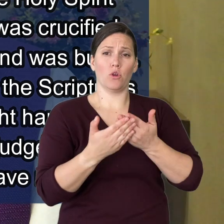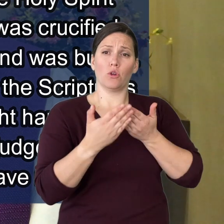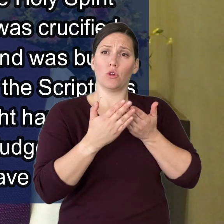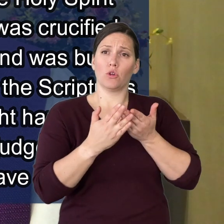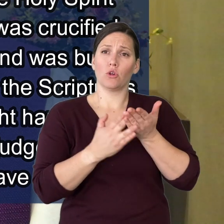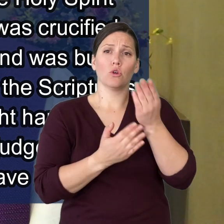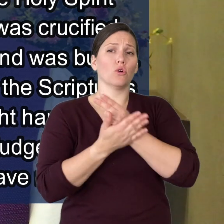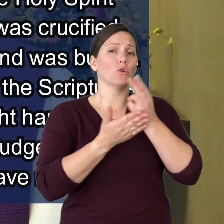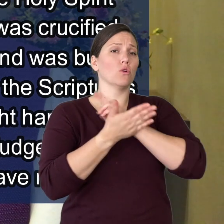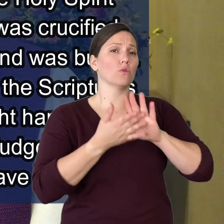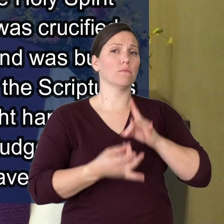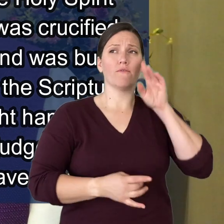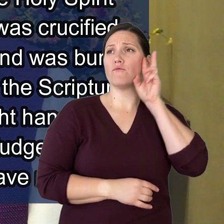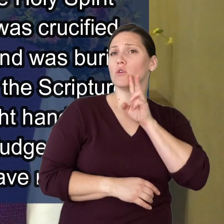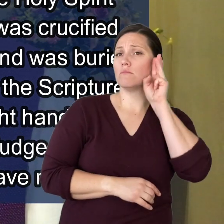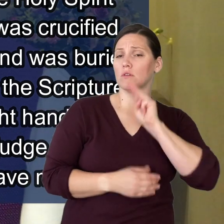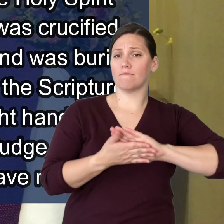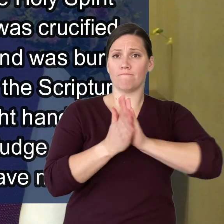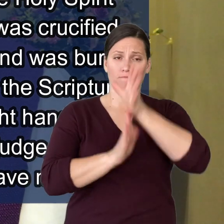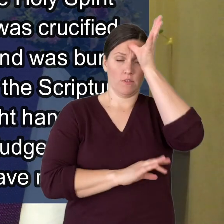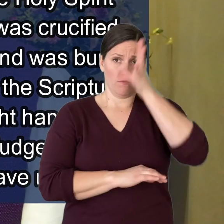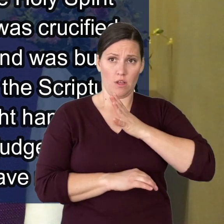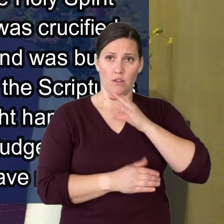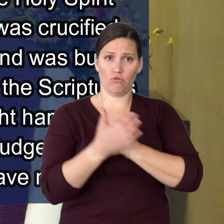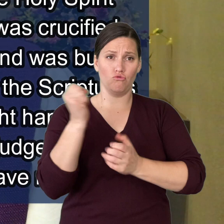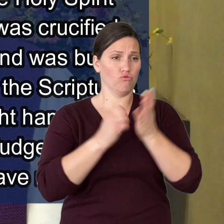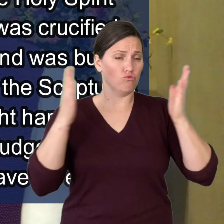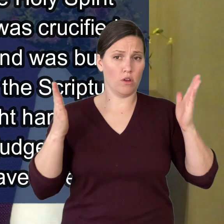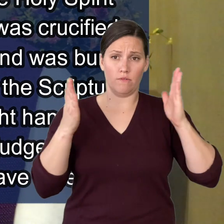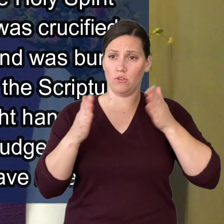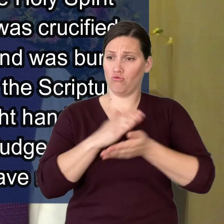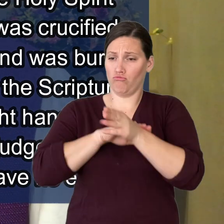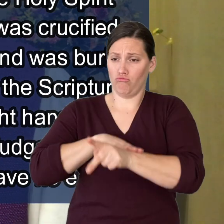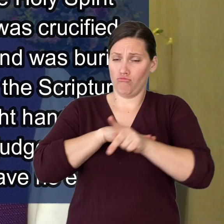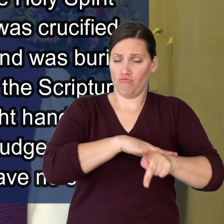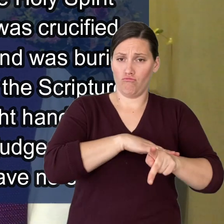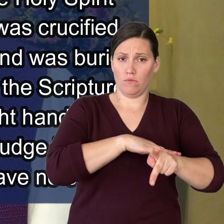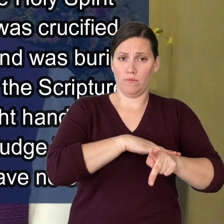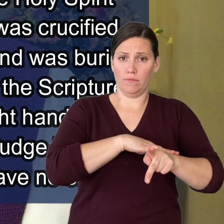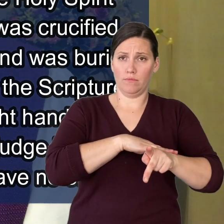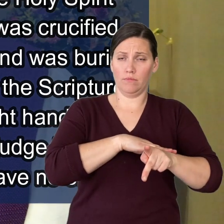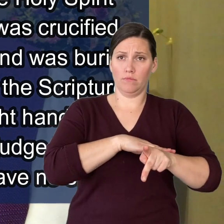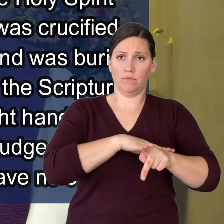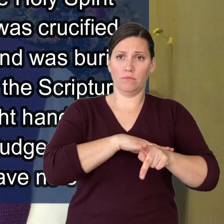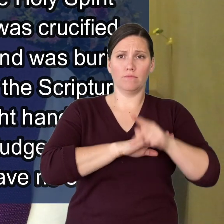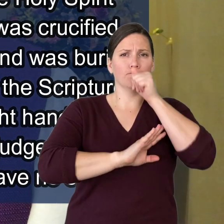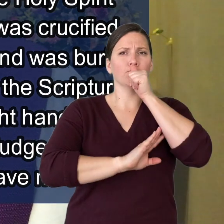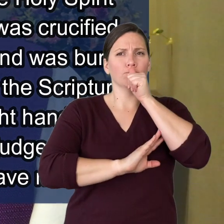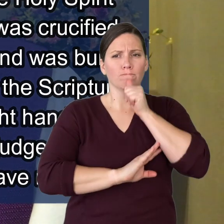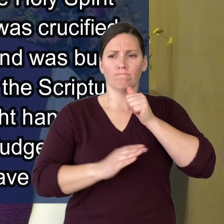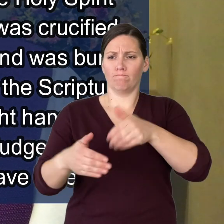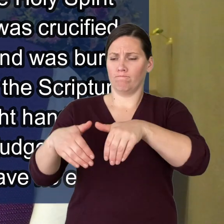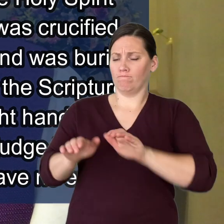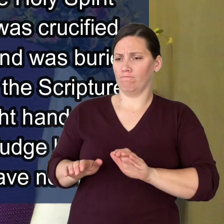Spirit of the Virgin Mary and was made man and was crucified also for us under Pontius Pilate.